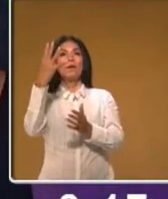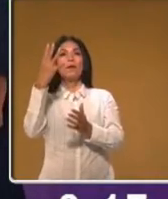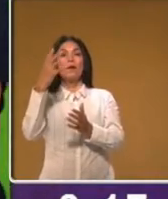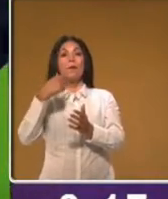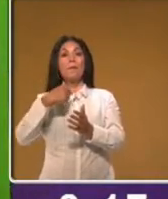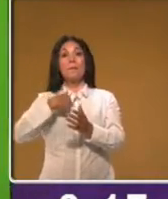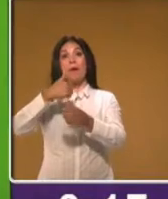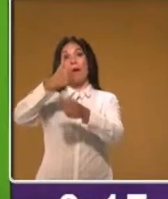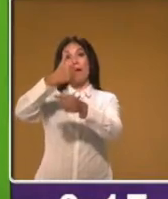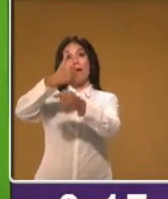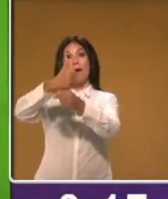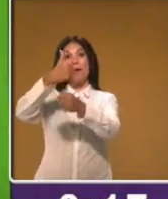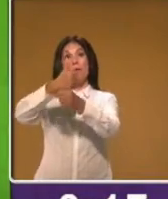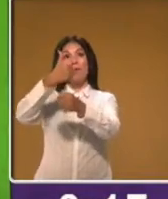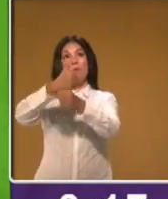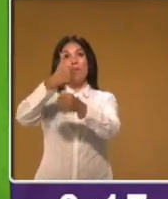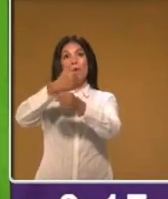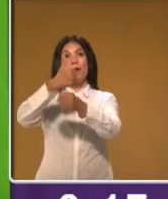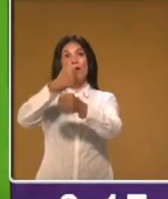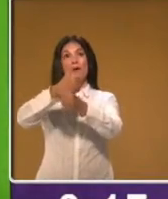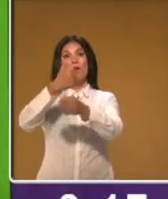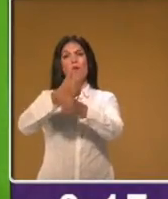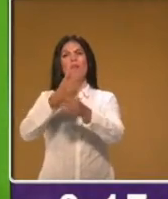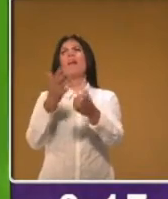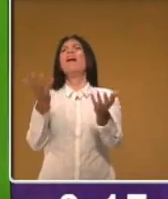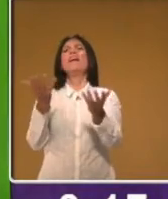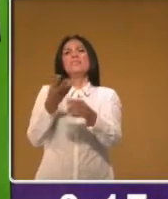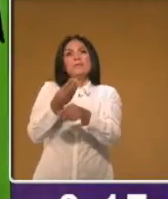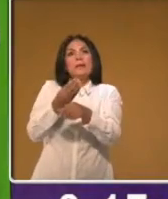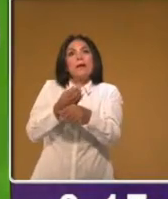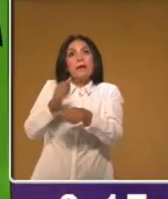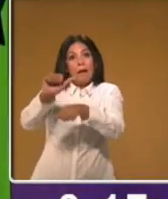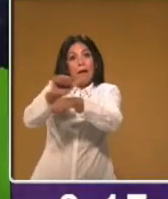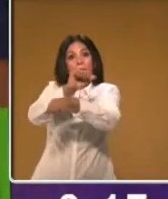grandfather, what is happening with the car? Yes,